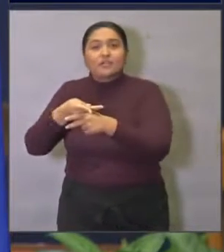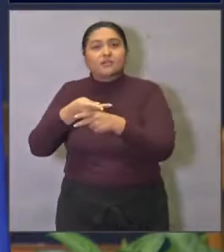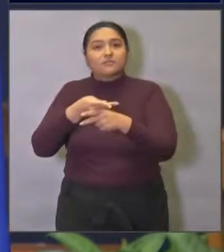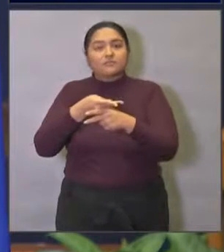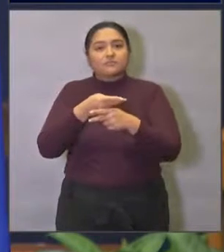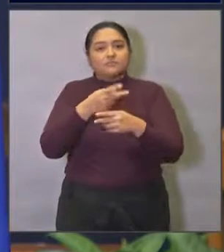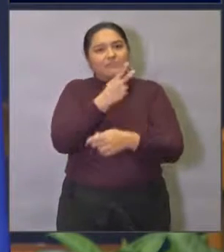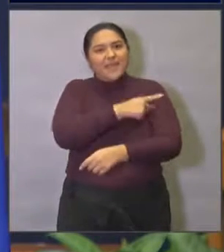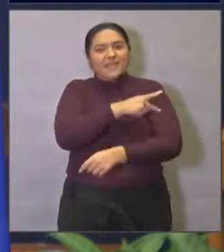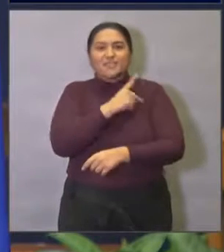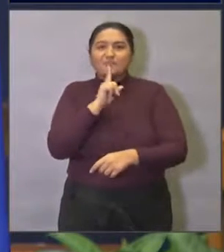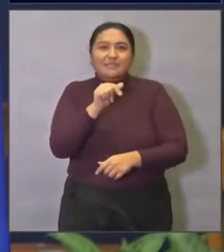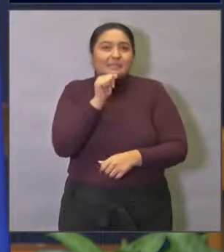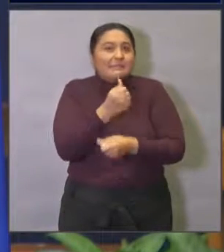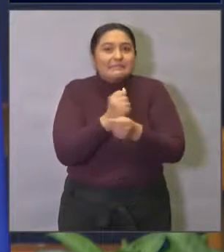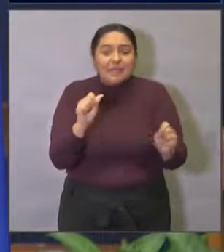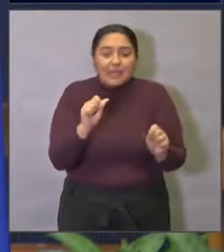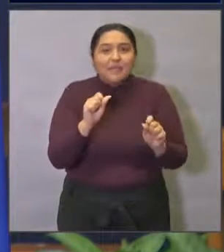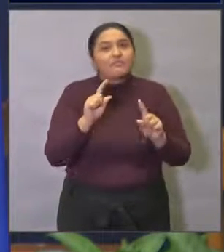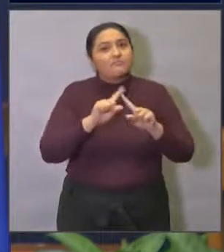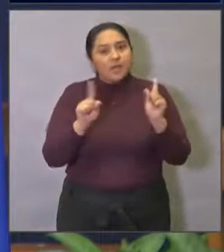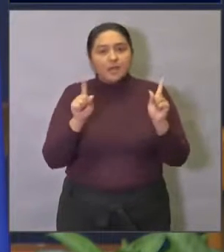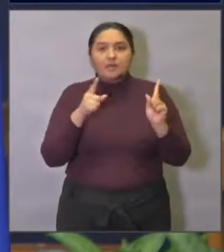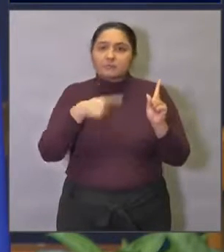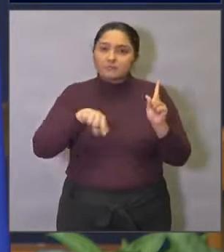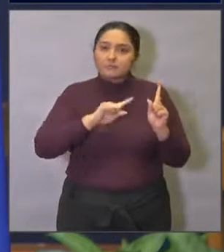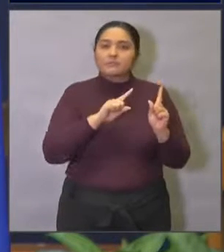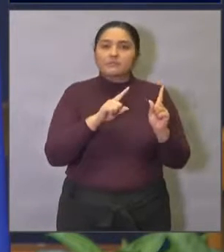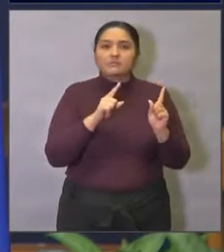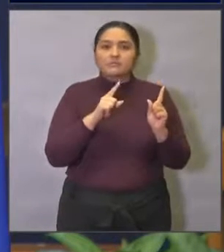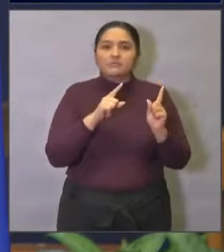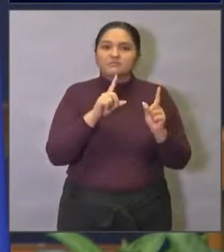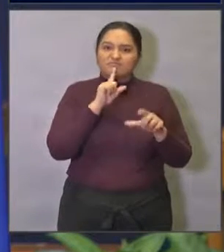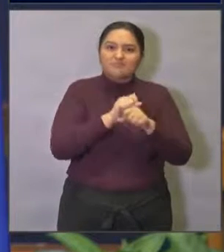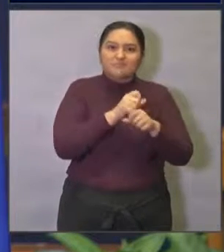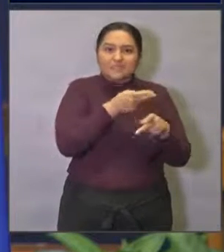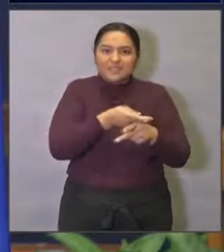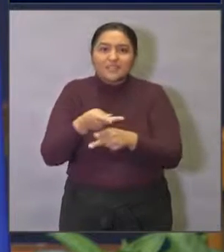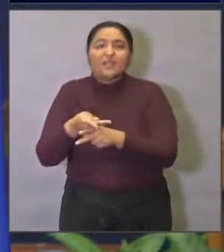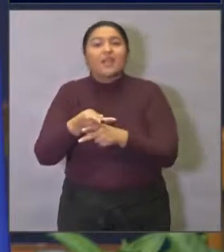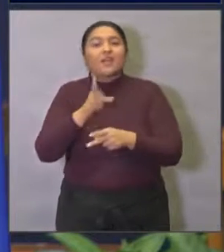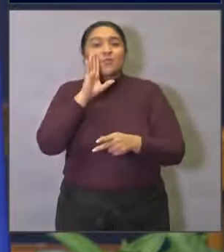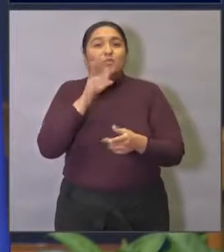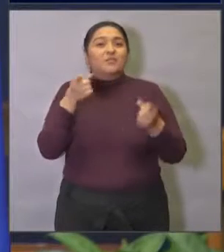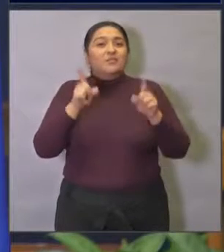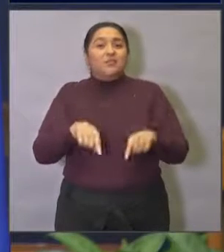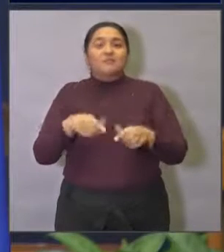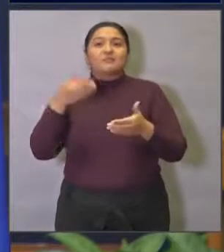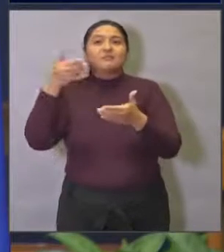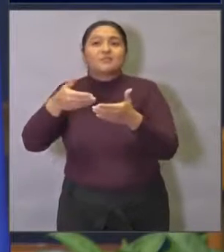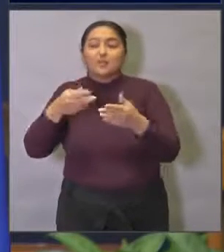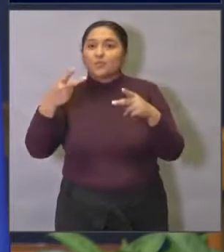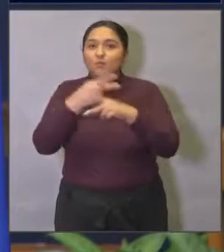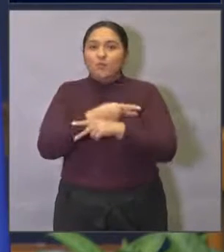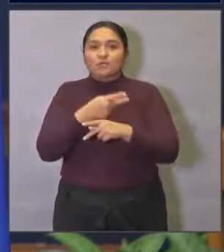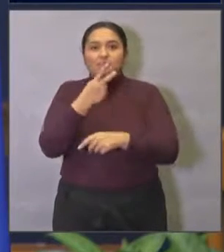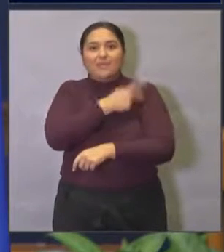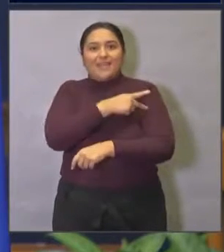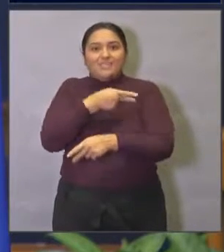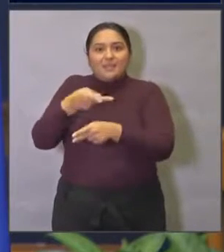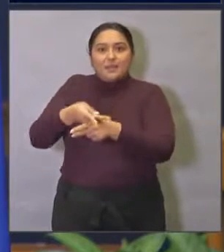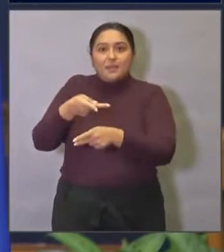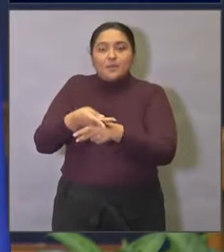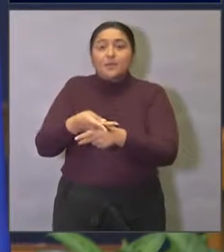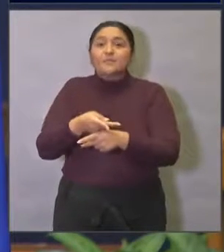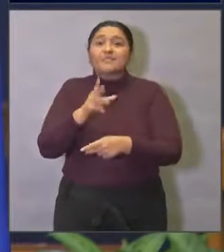so, a situation that will result in poor patient outcomes. In extreme circumstances, it will also result in the